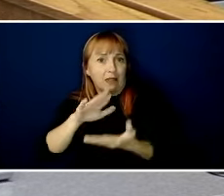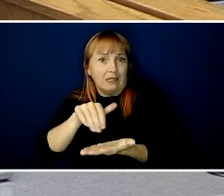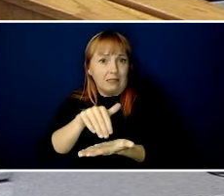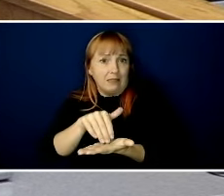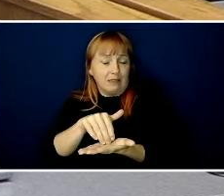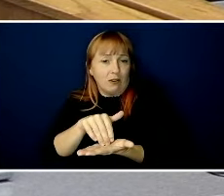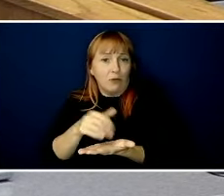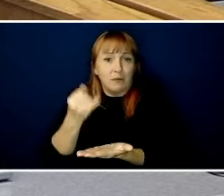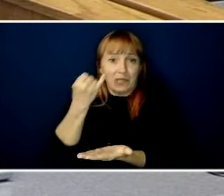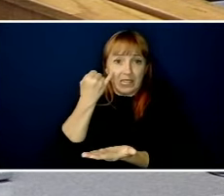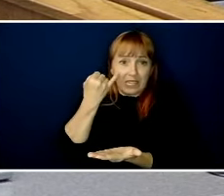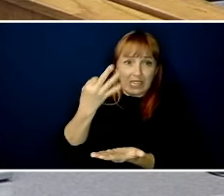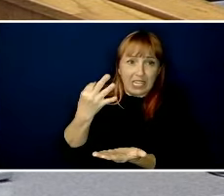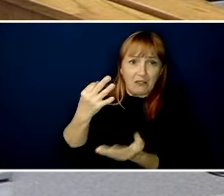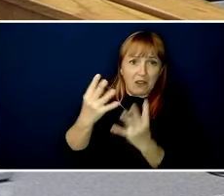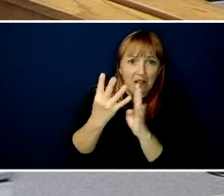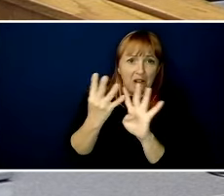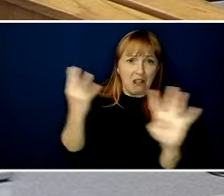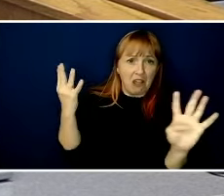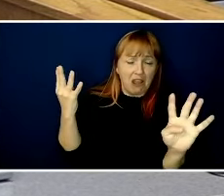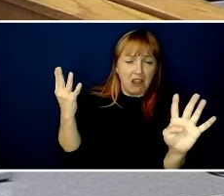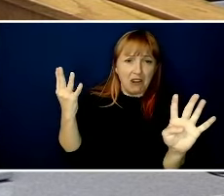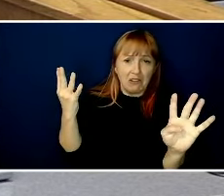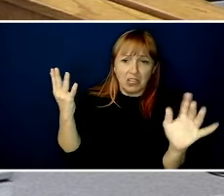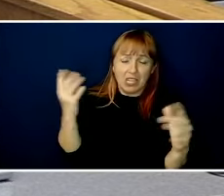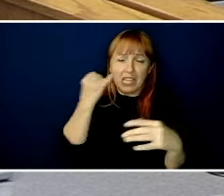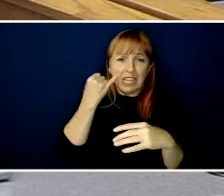down, "Come on, I've got bills to pay."